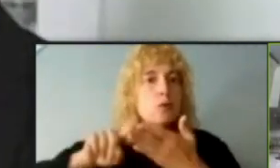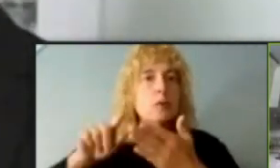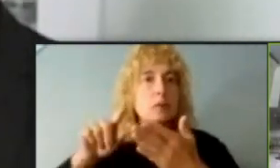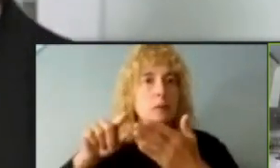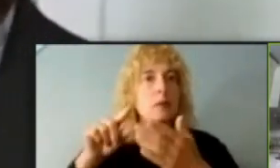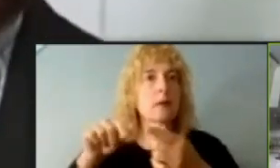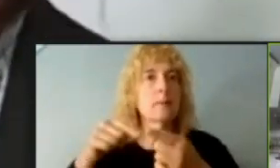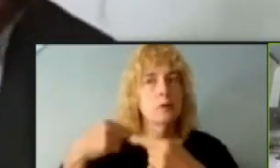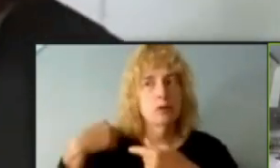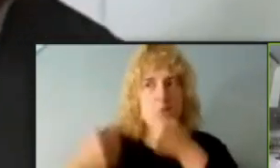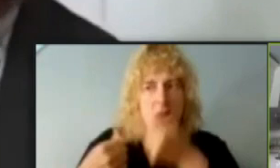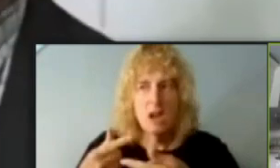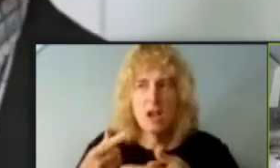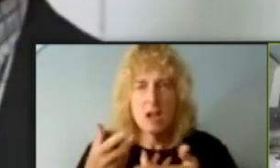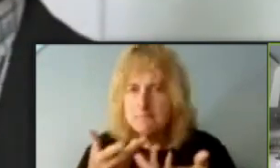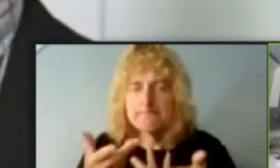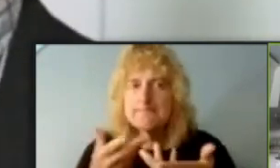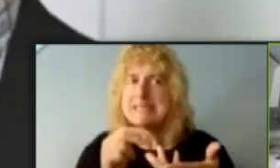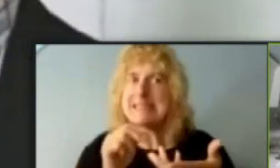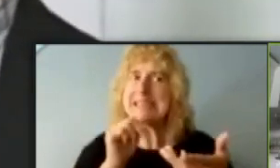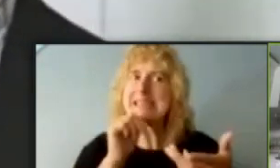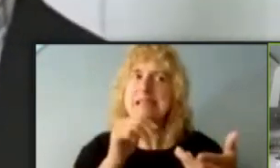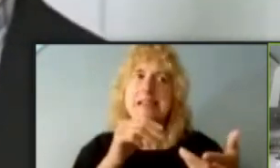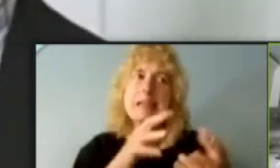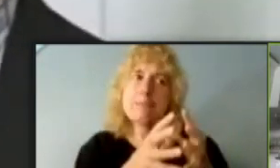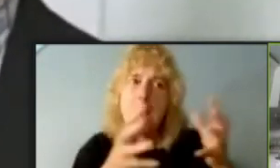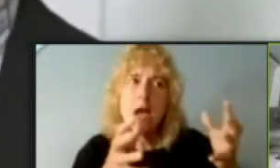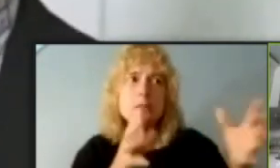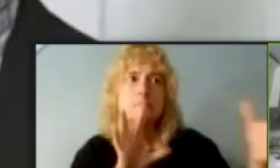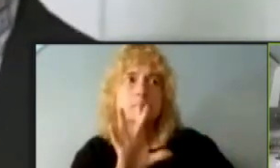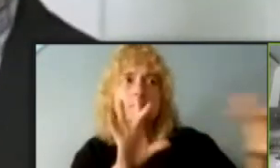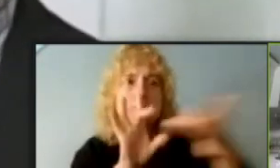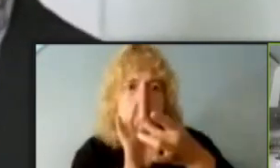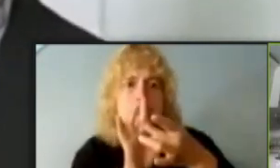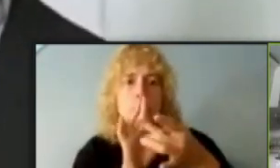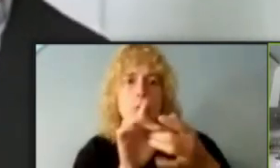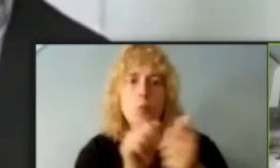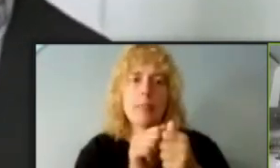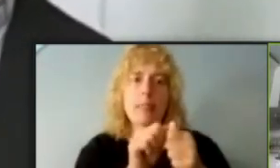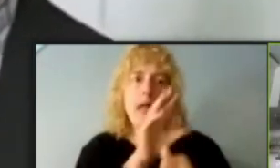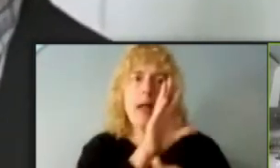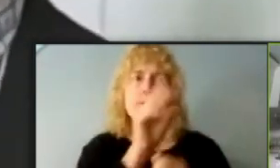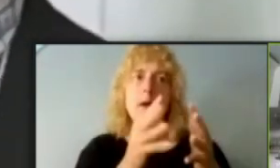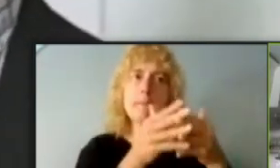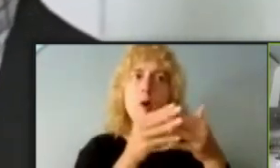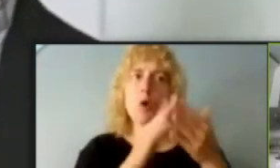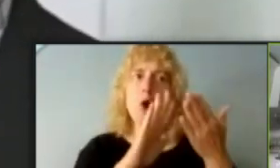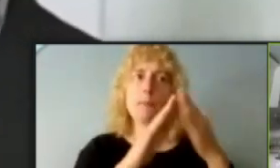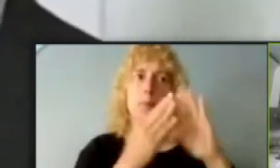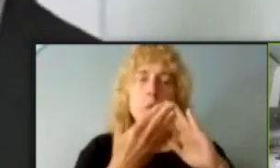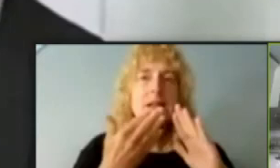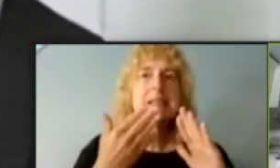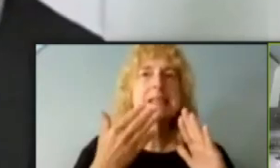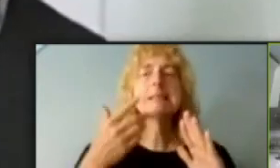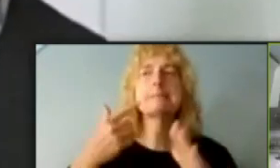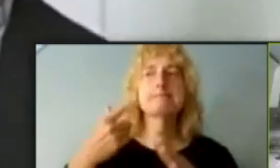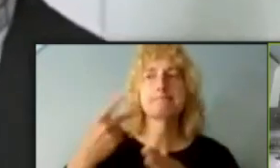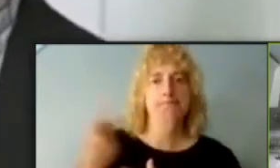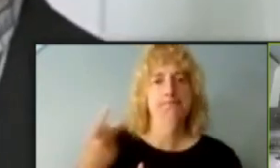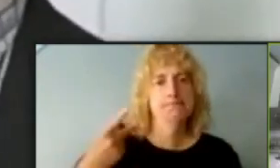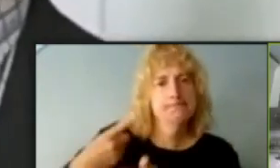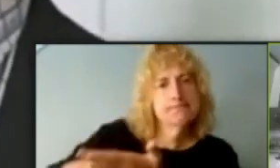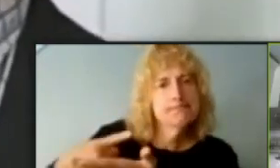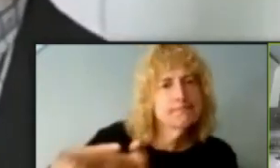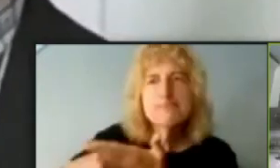times. Throughout our discussions, we decided that we needed to act. And so we created the